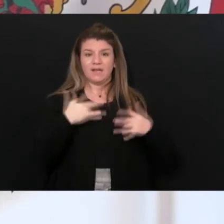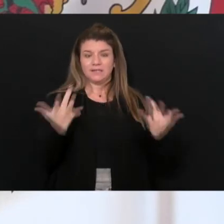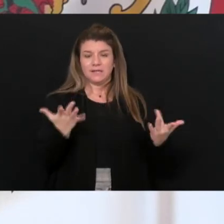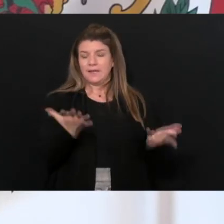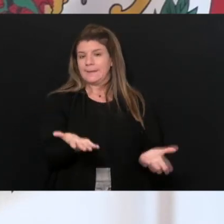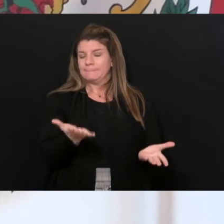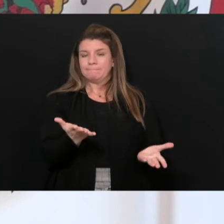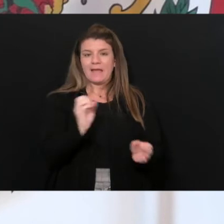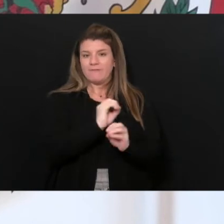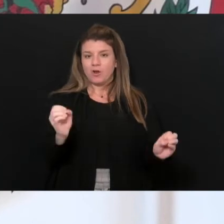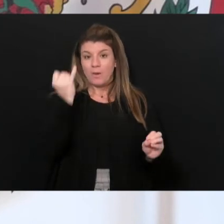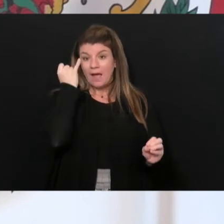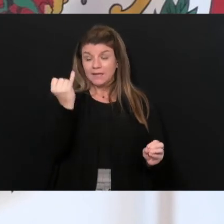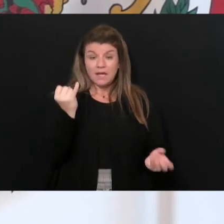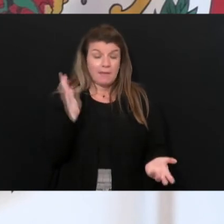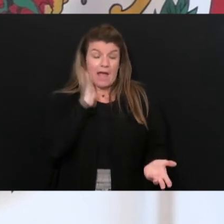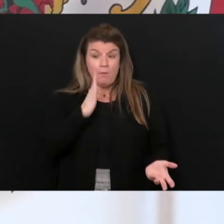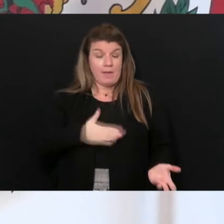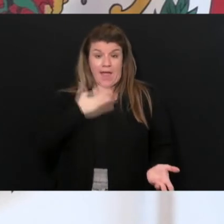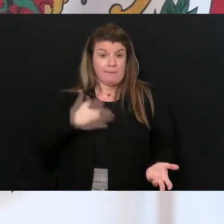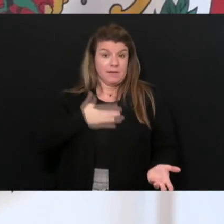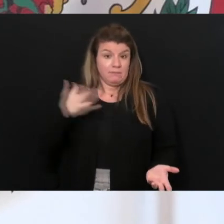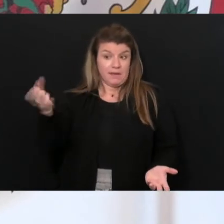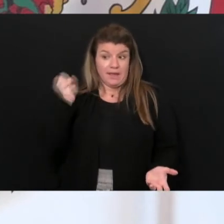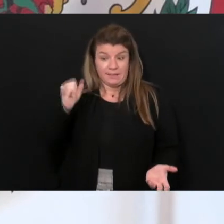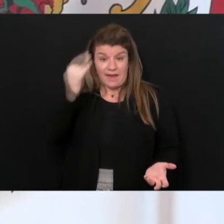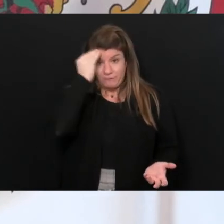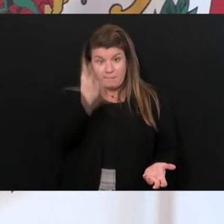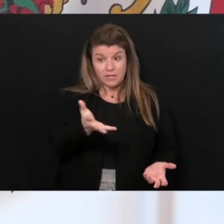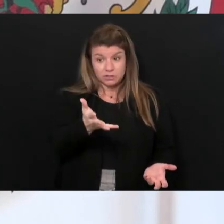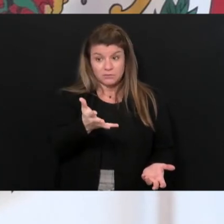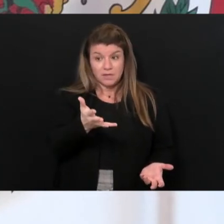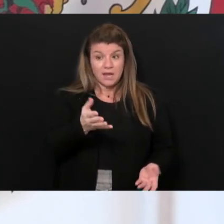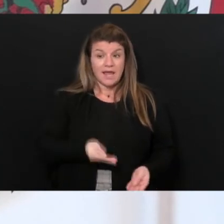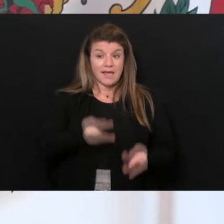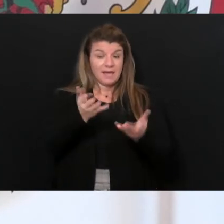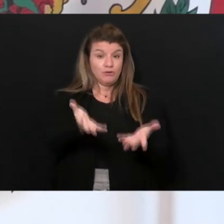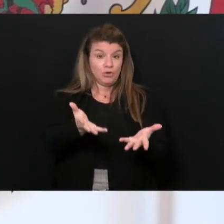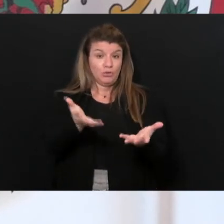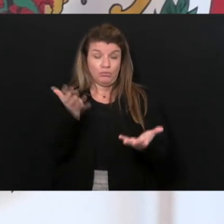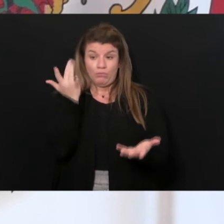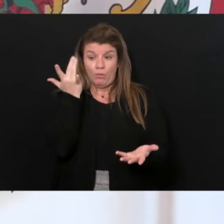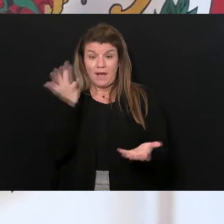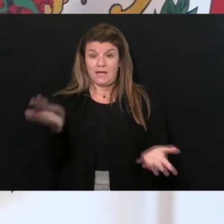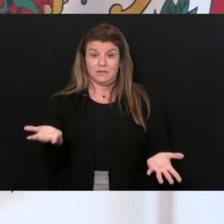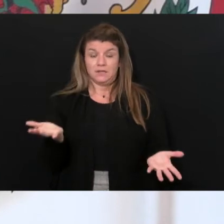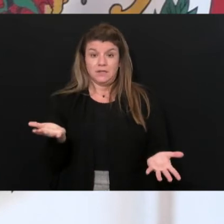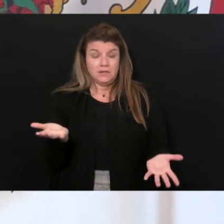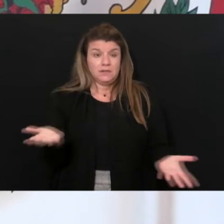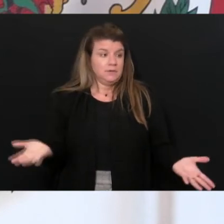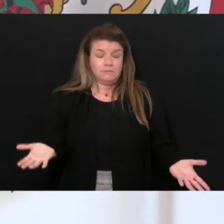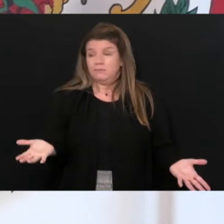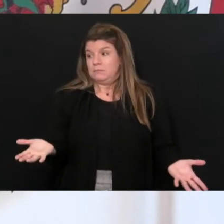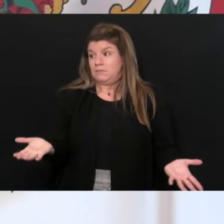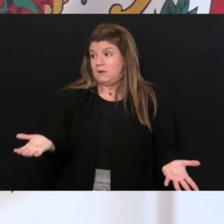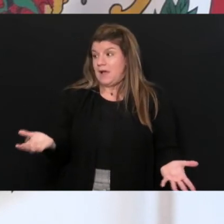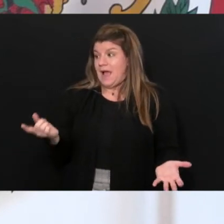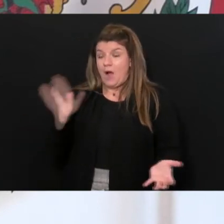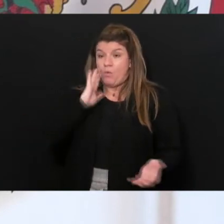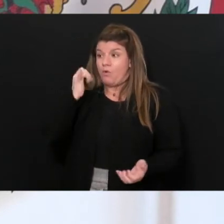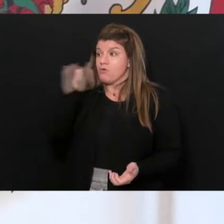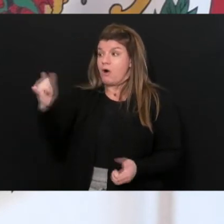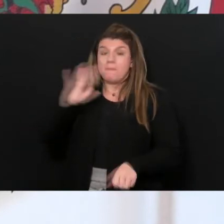I don't have any idea, but I'll be glad to get you the information and supply you the information because, I'll call my daughter and